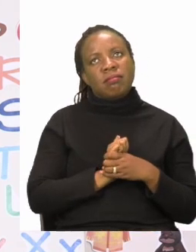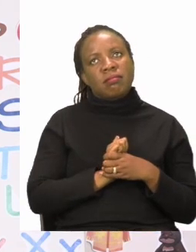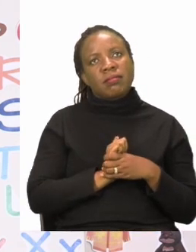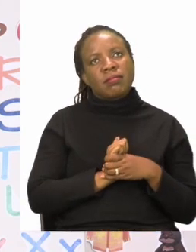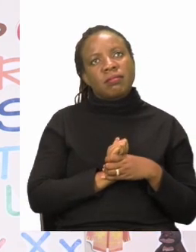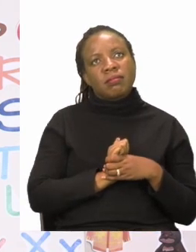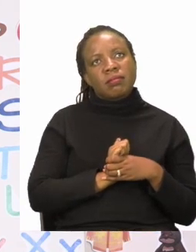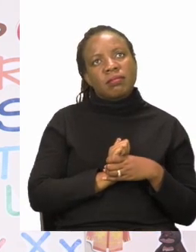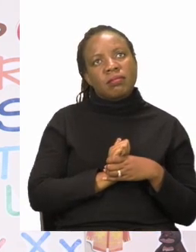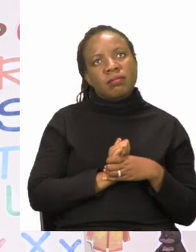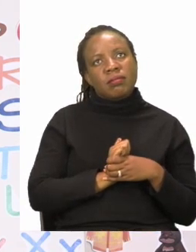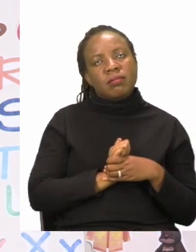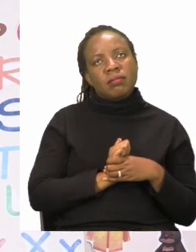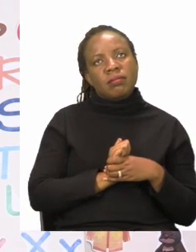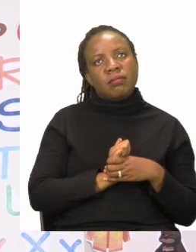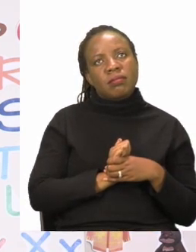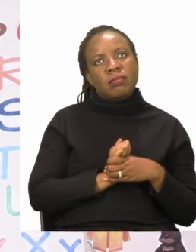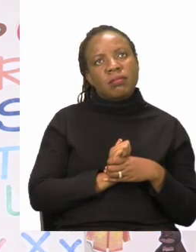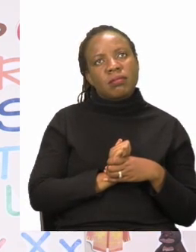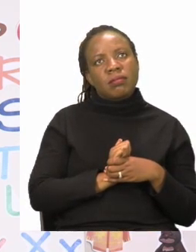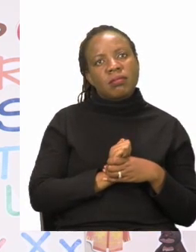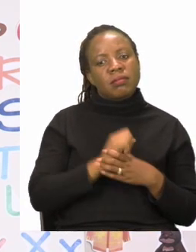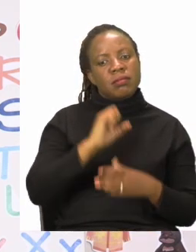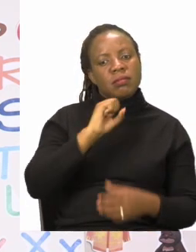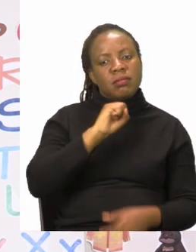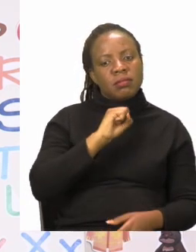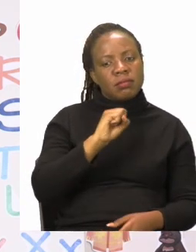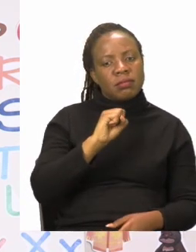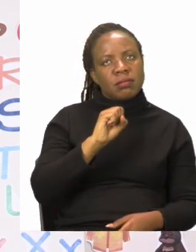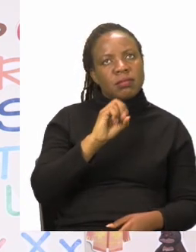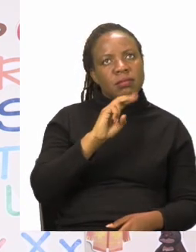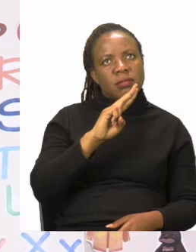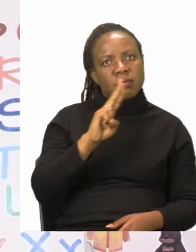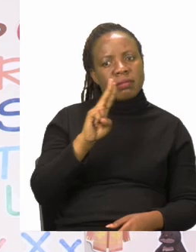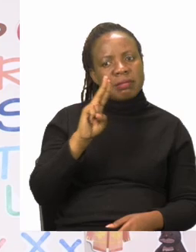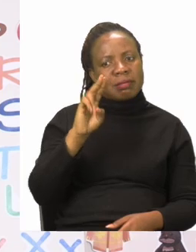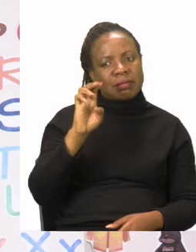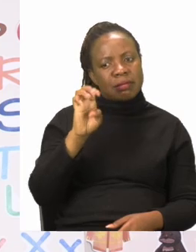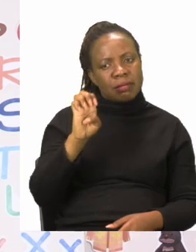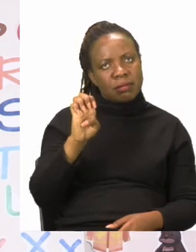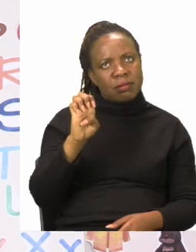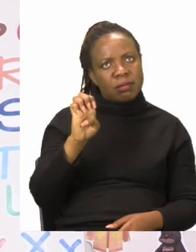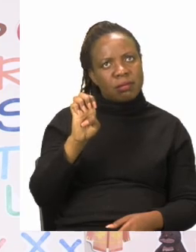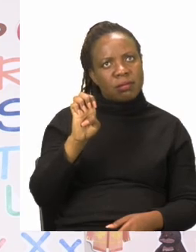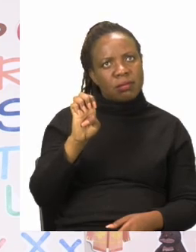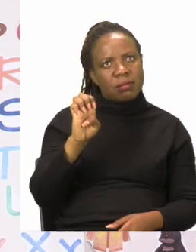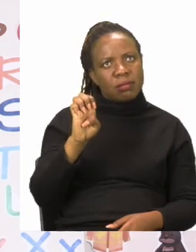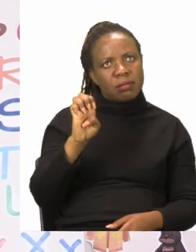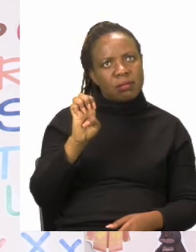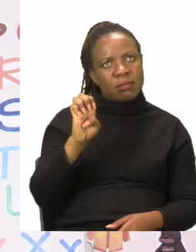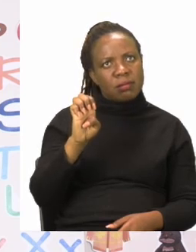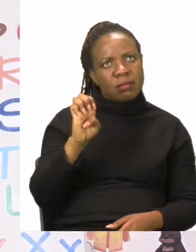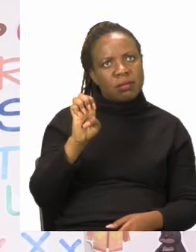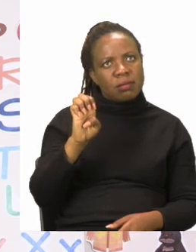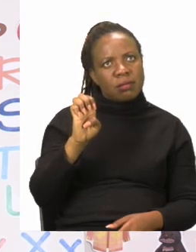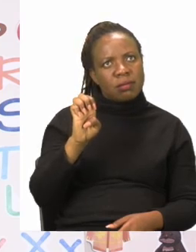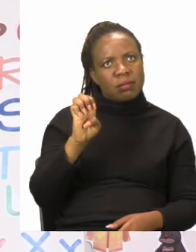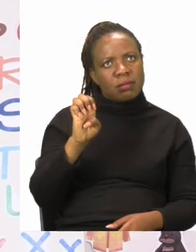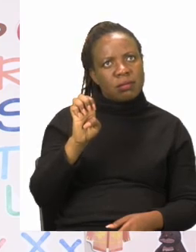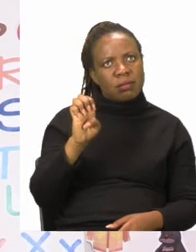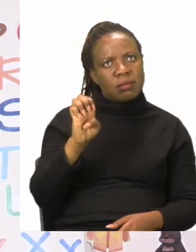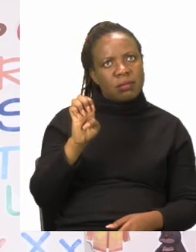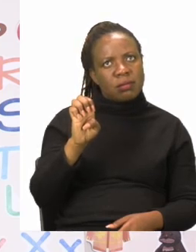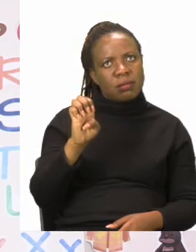see, shell needs an E. Do we have an E? Yes, we do. And